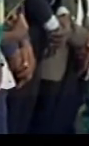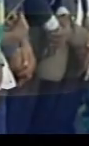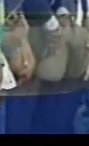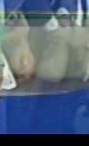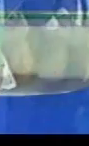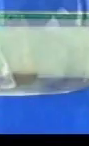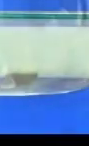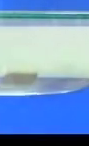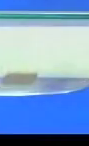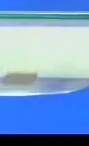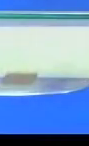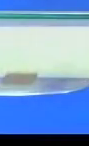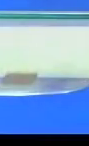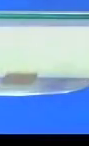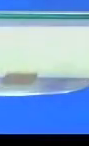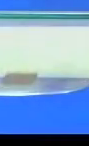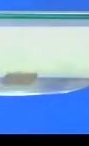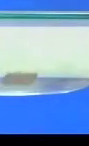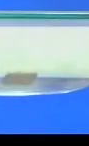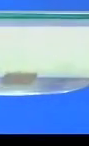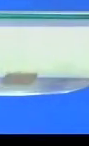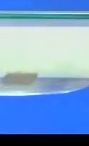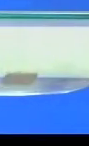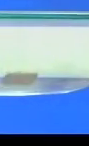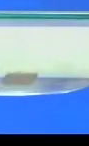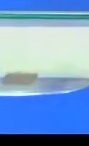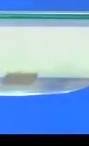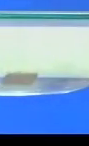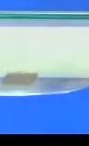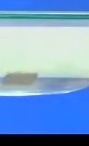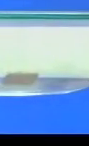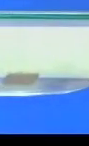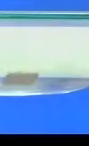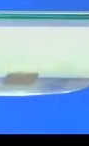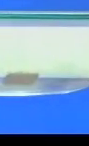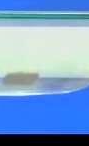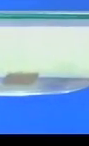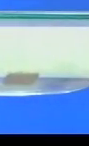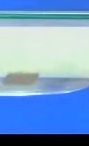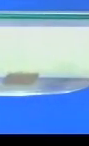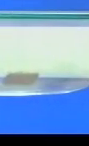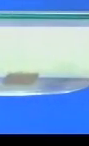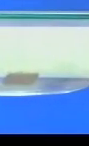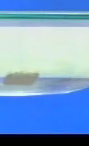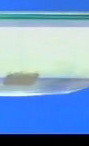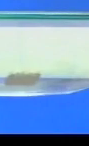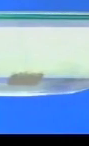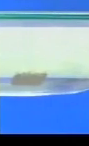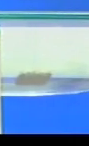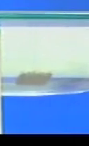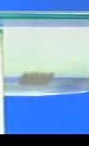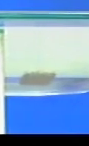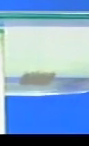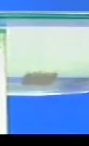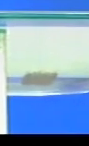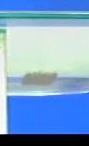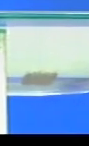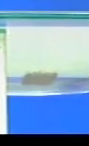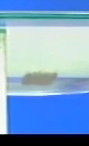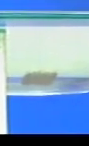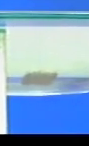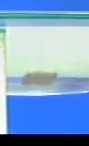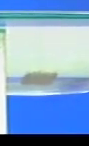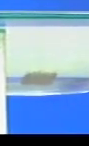Manifest your power. Reveal your hand. Let your mighty power, wonders, signs, and